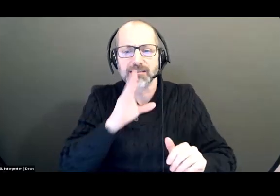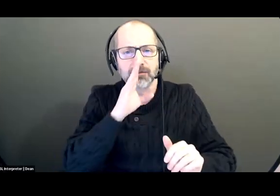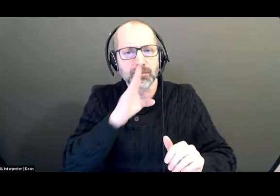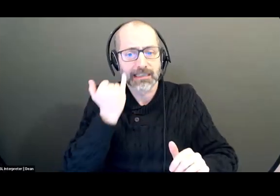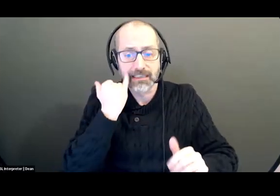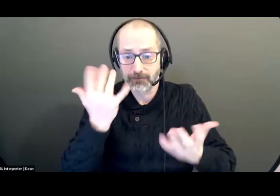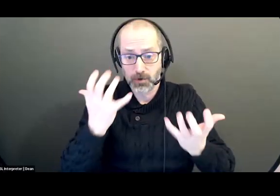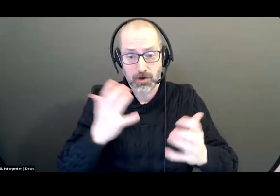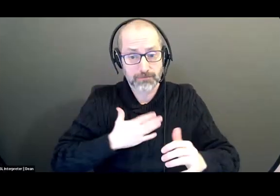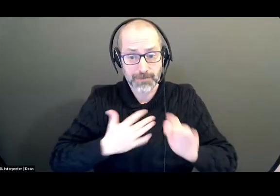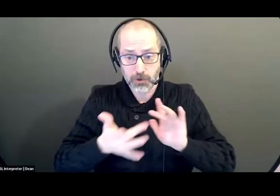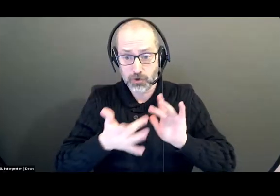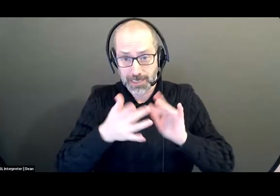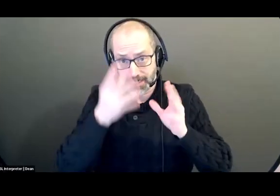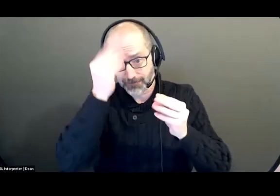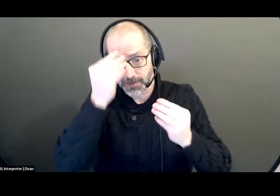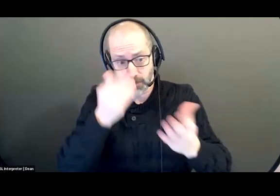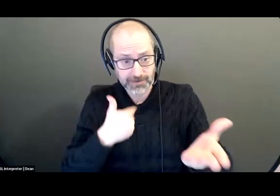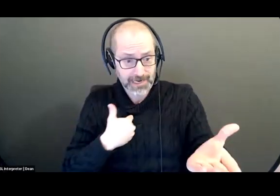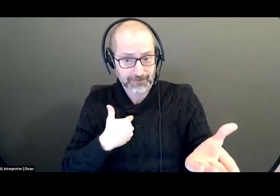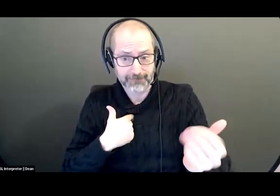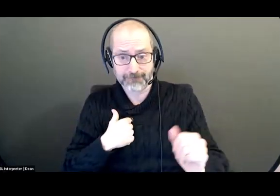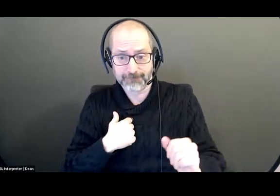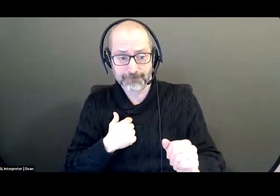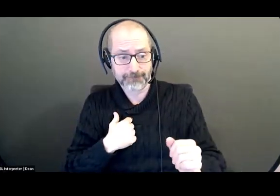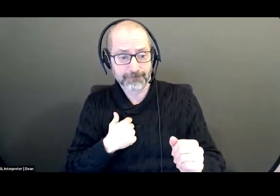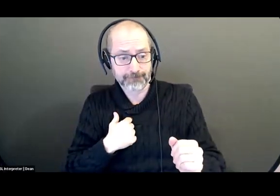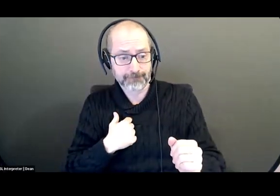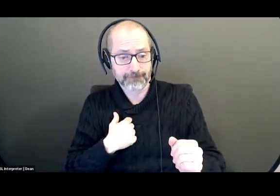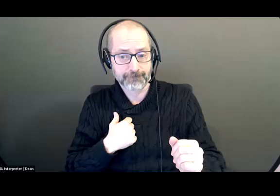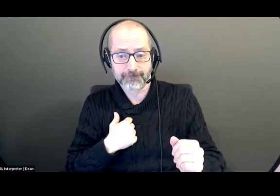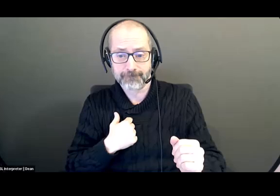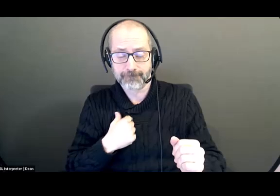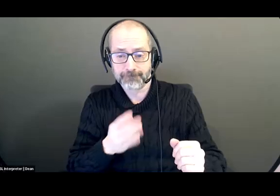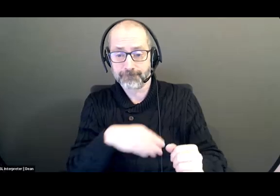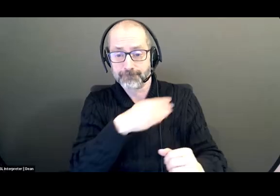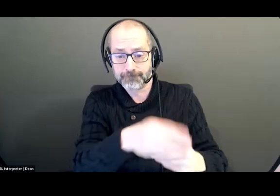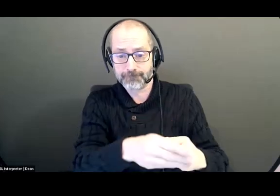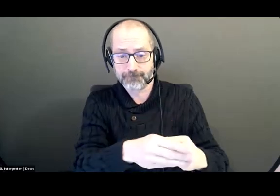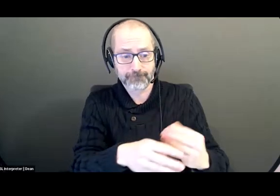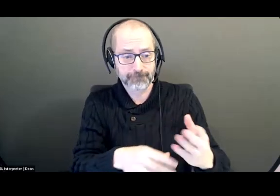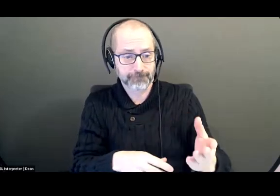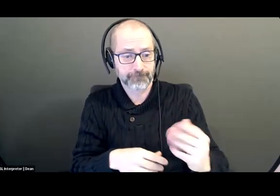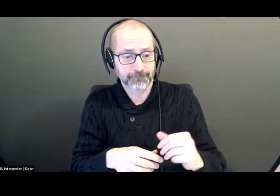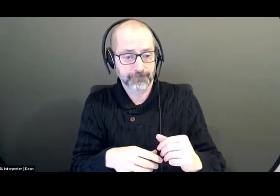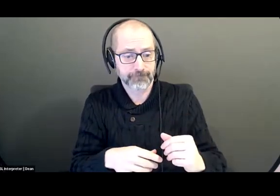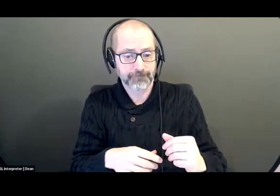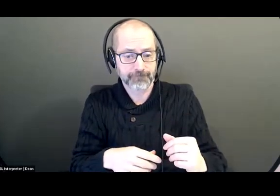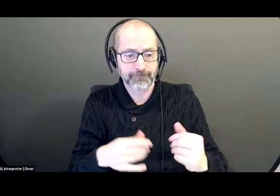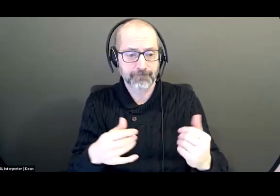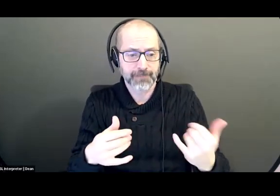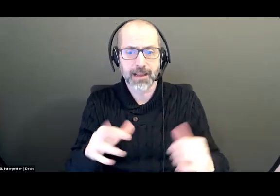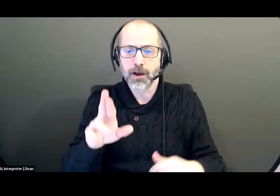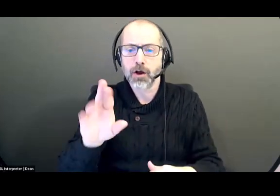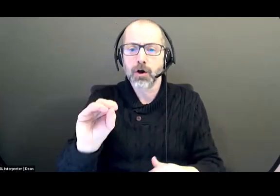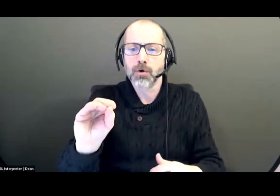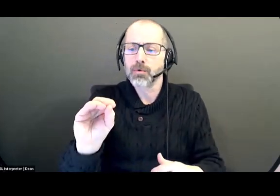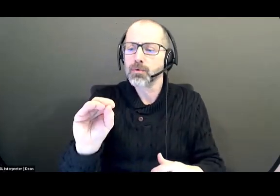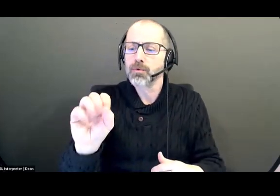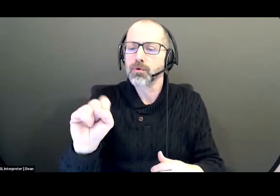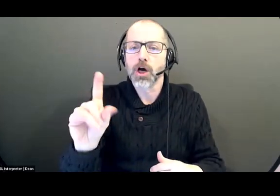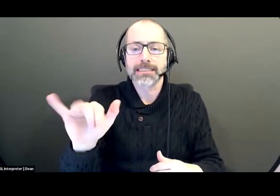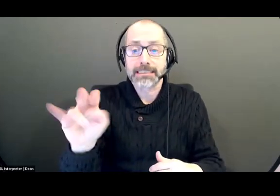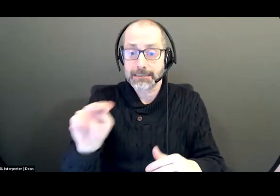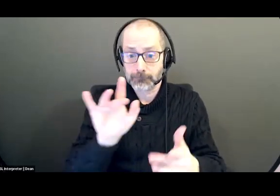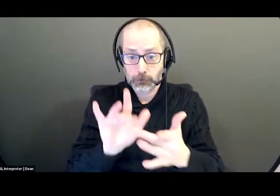you to reach out to us directly if you wish. This is my contact information. Next slide, please.